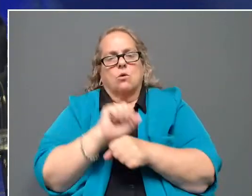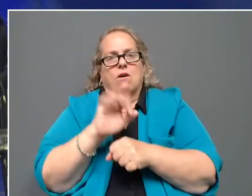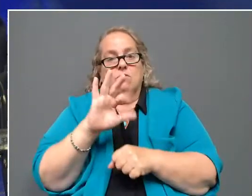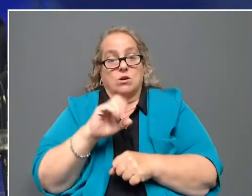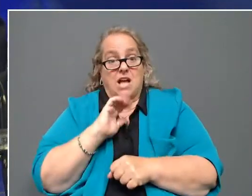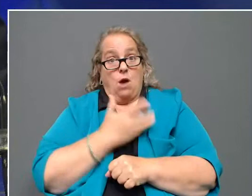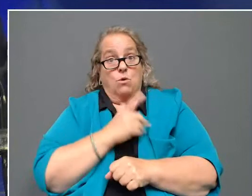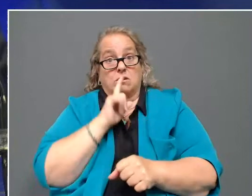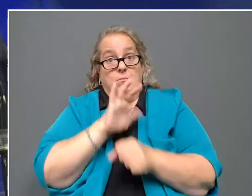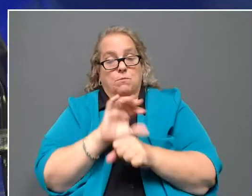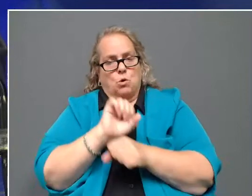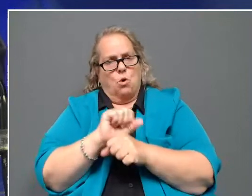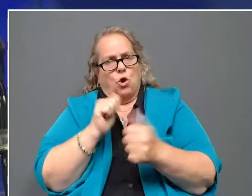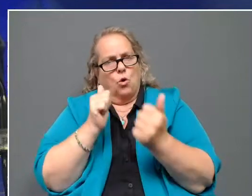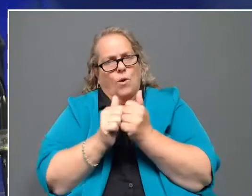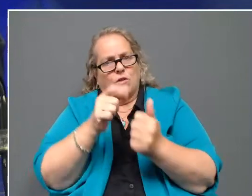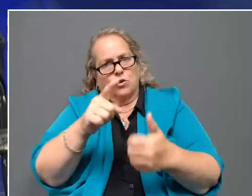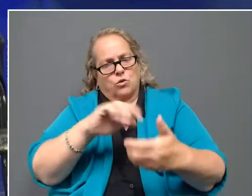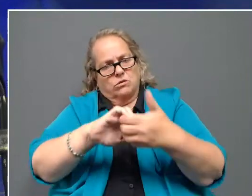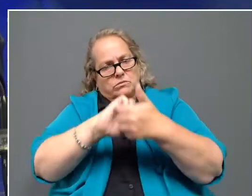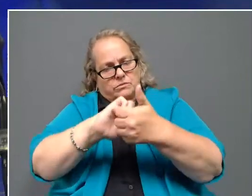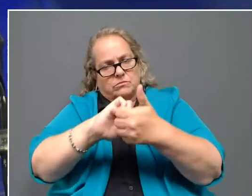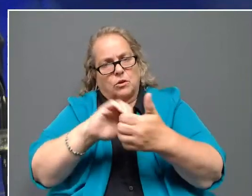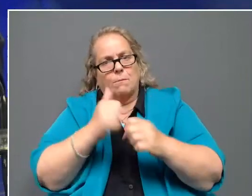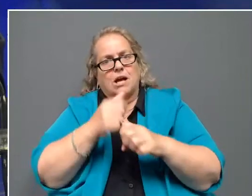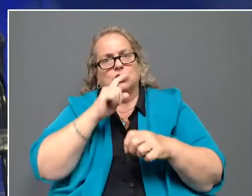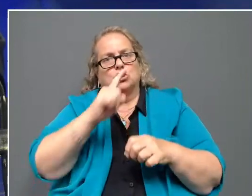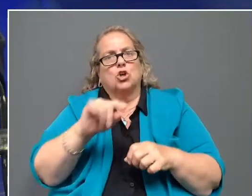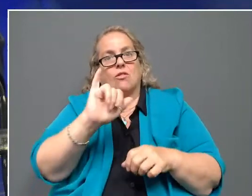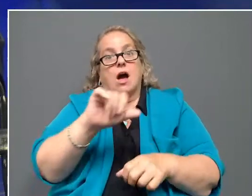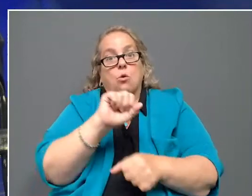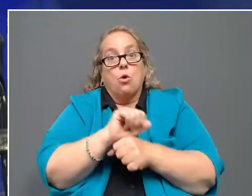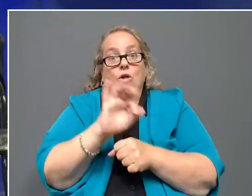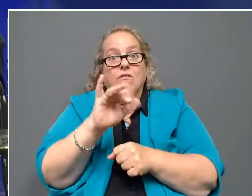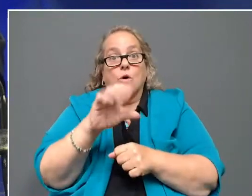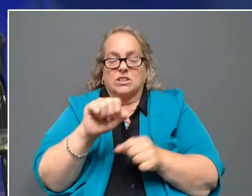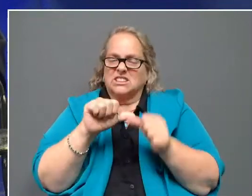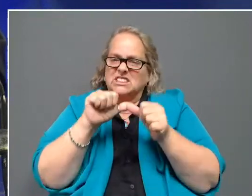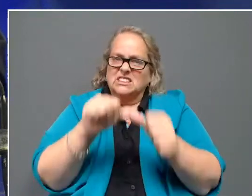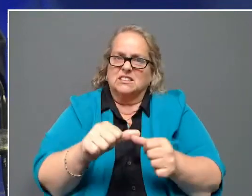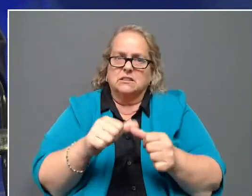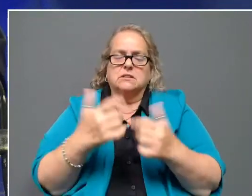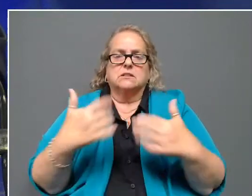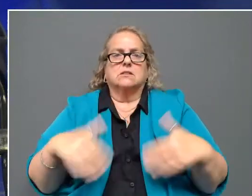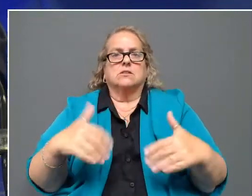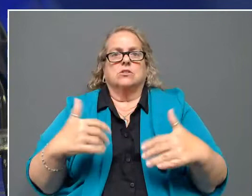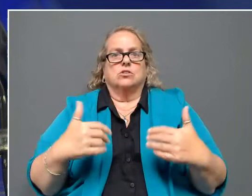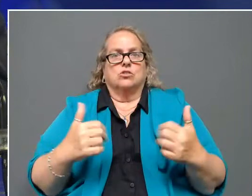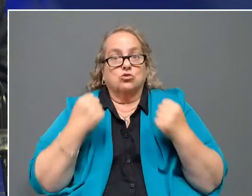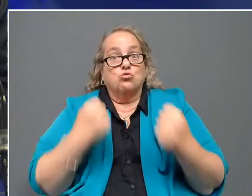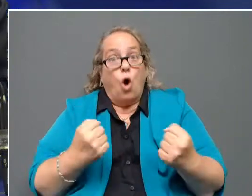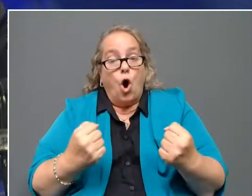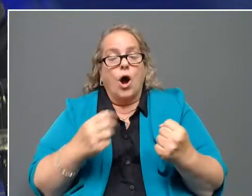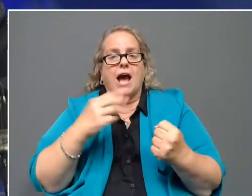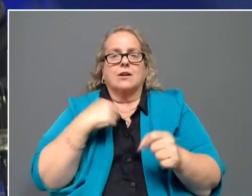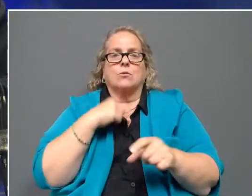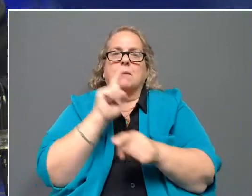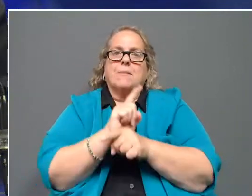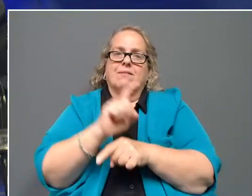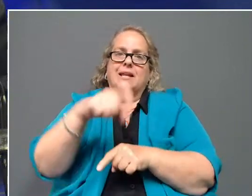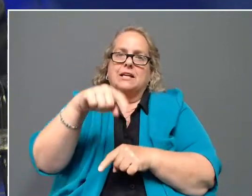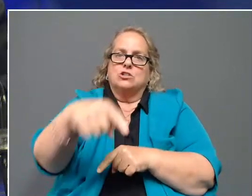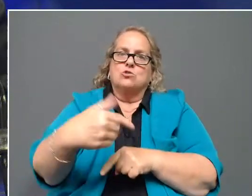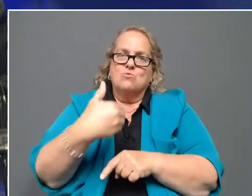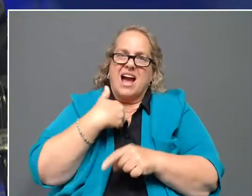make sure that that workforce remains vibrant and that we meet the needs that you have in this facility. And thank you